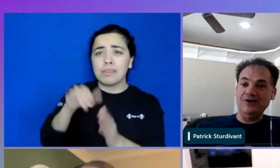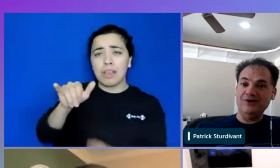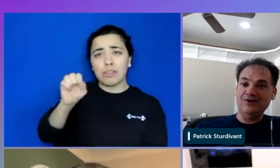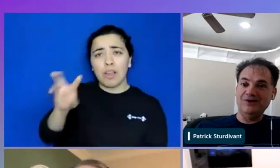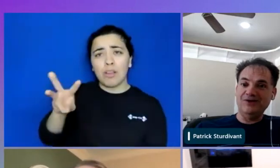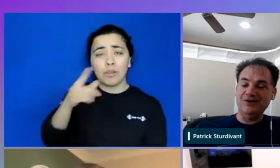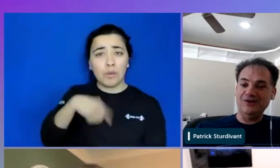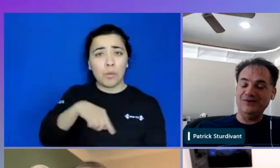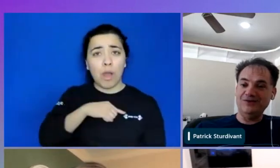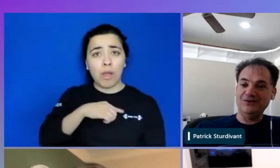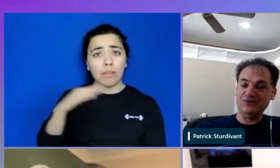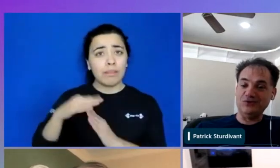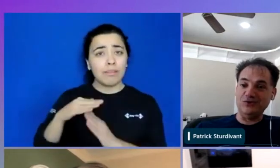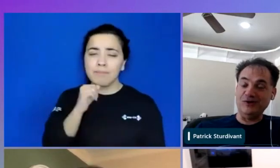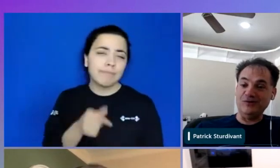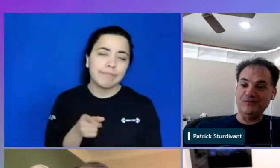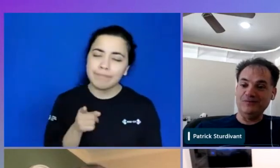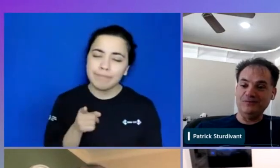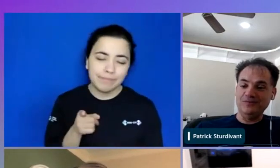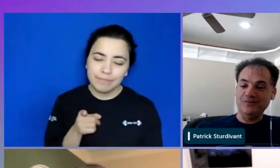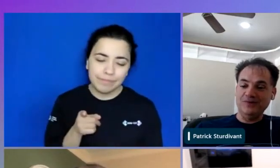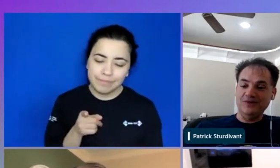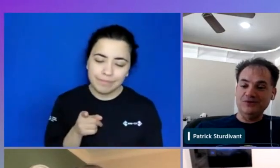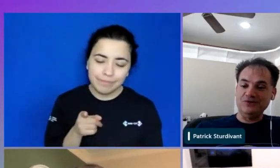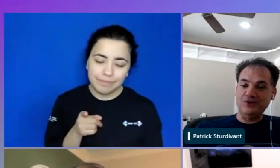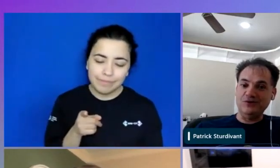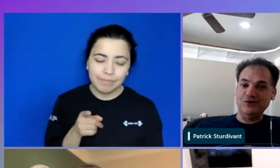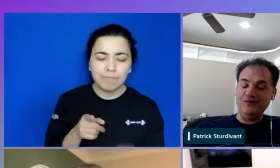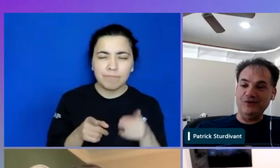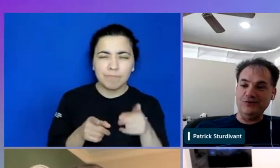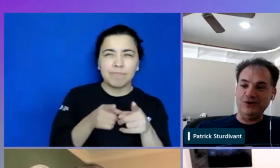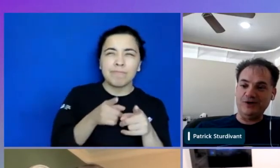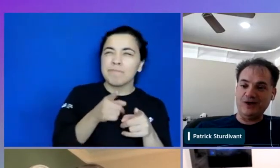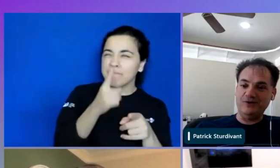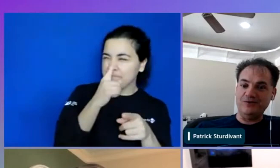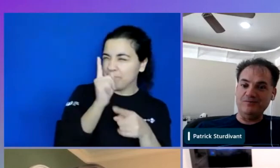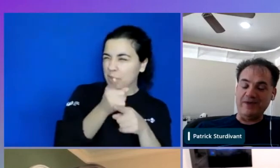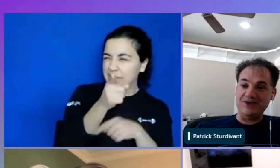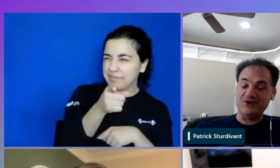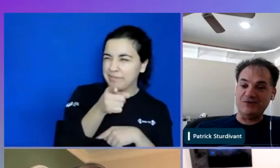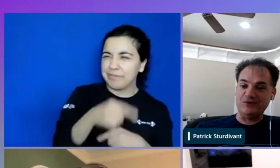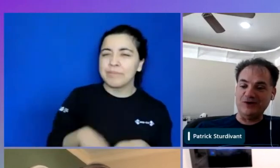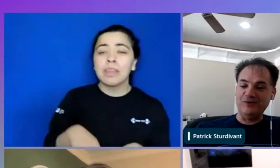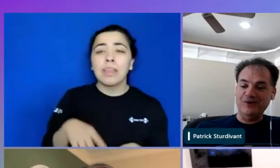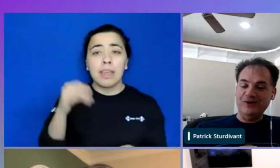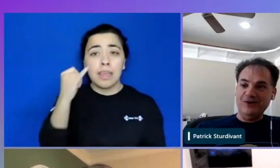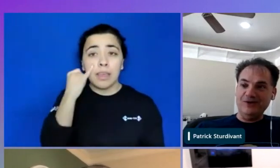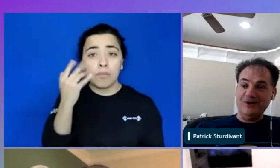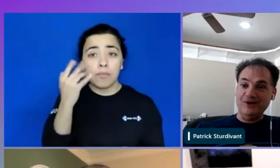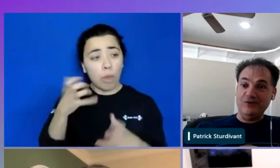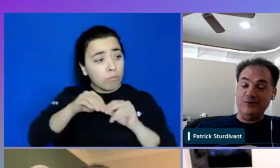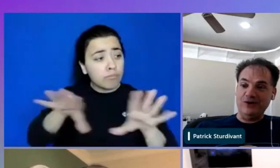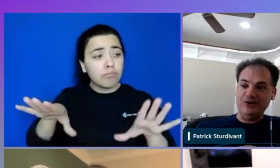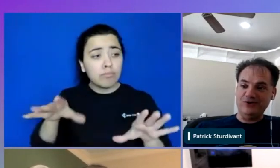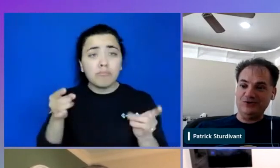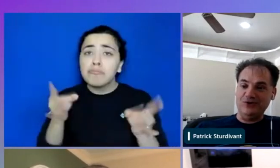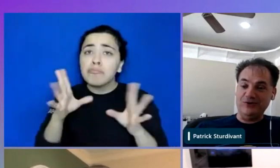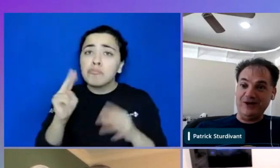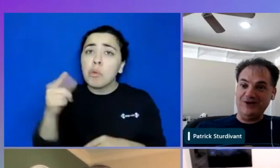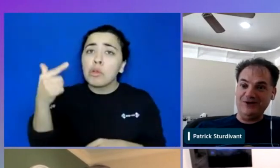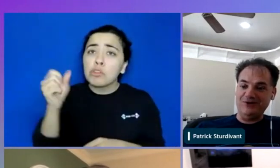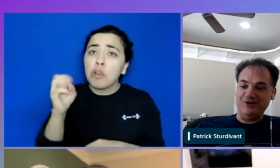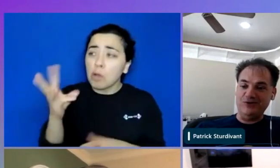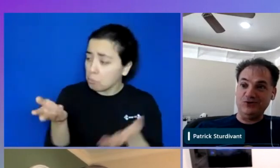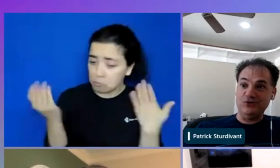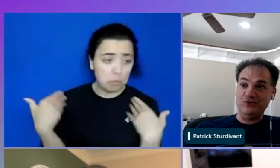End of Bingo. story. So if you want to put out bad software that not everyone can use, go